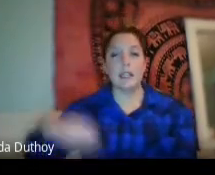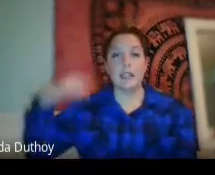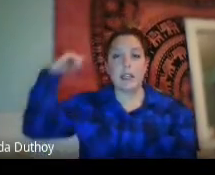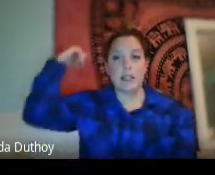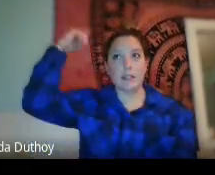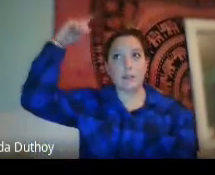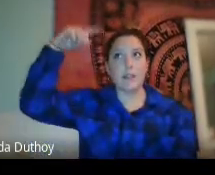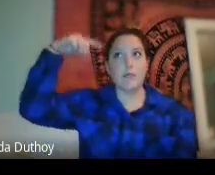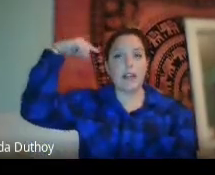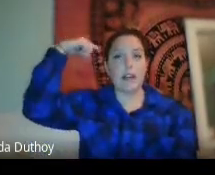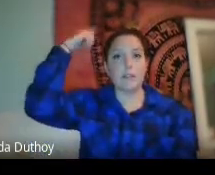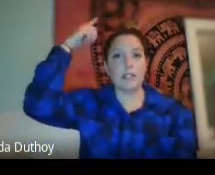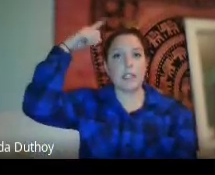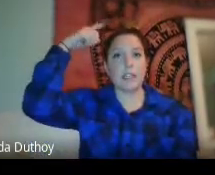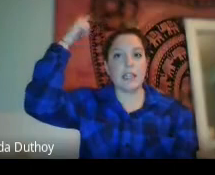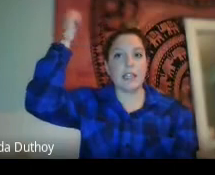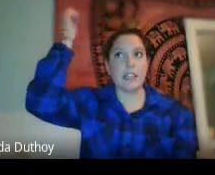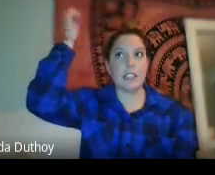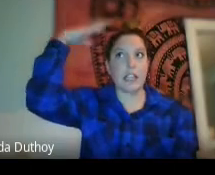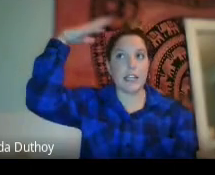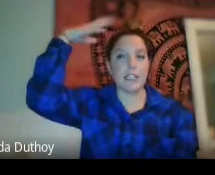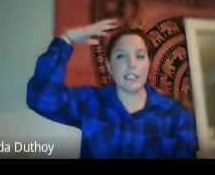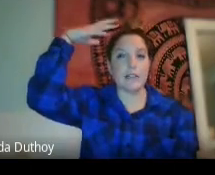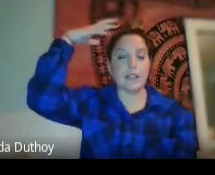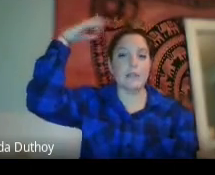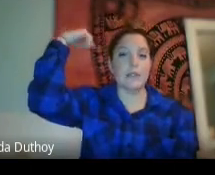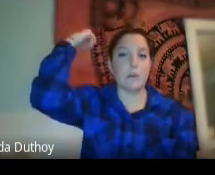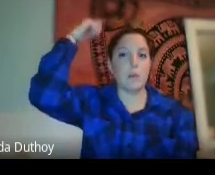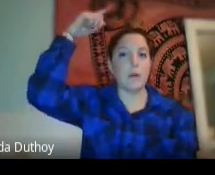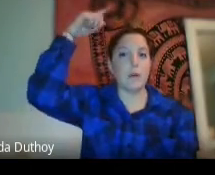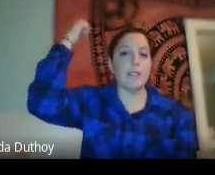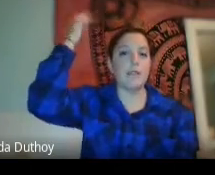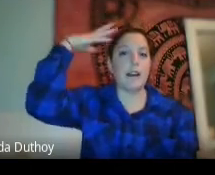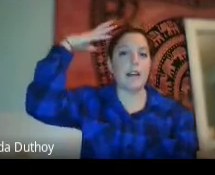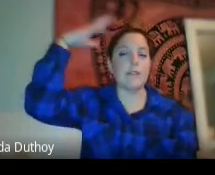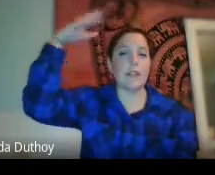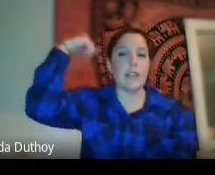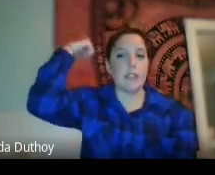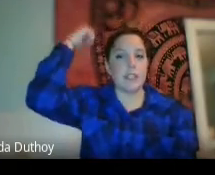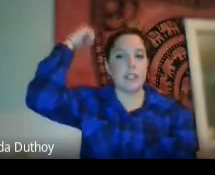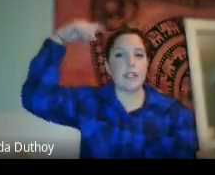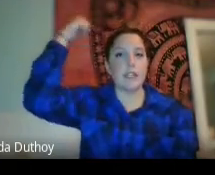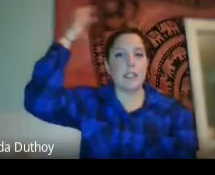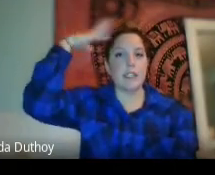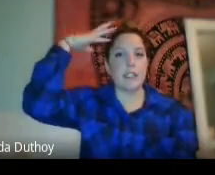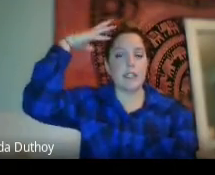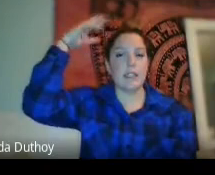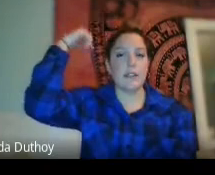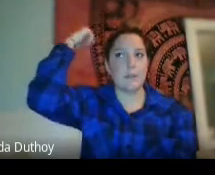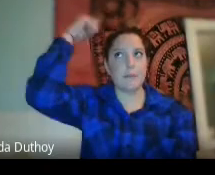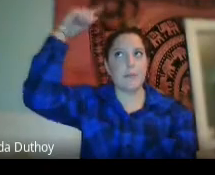Sunny, it's a big round thing that shines down on you. So 1 to 5.